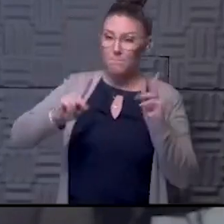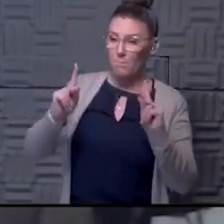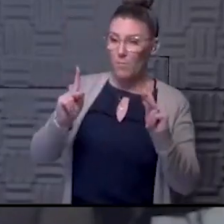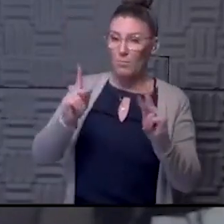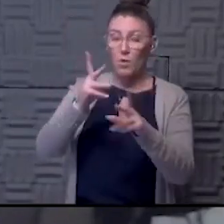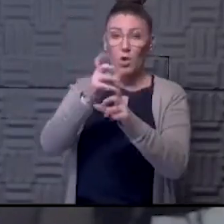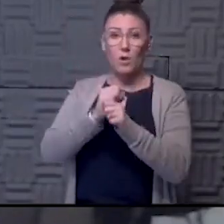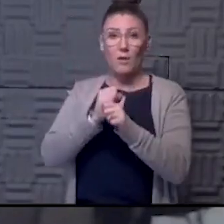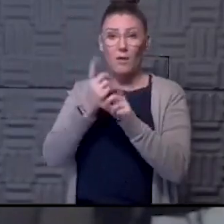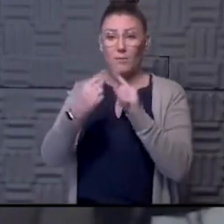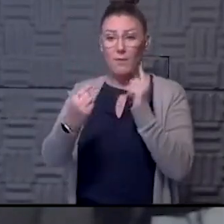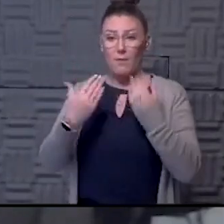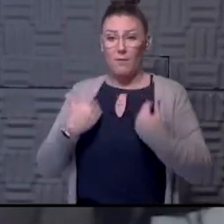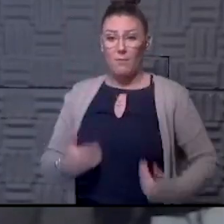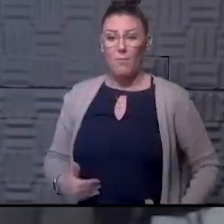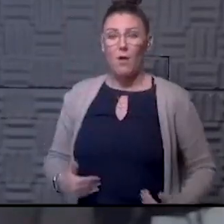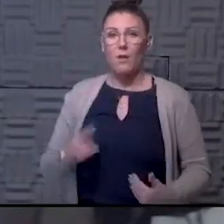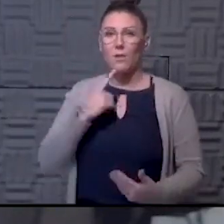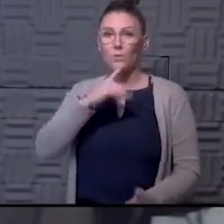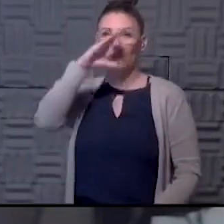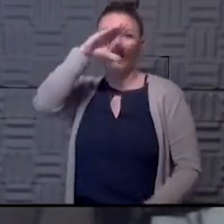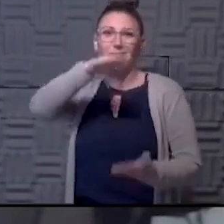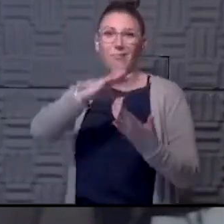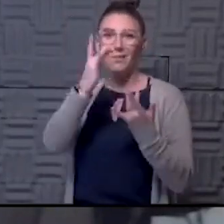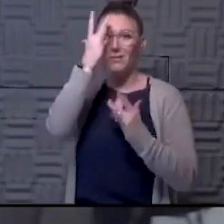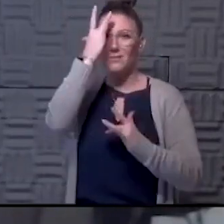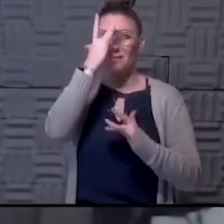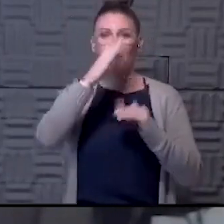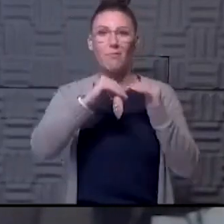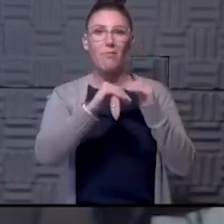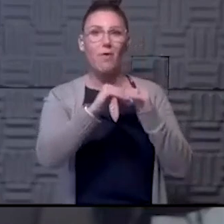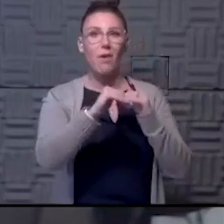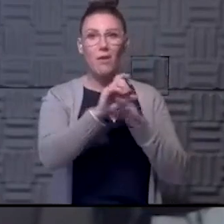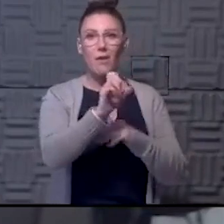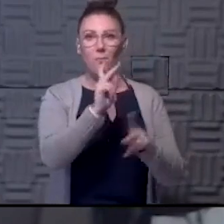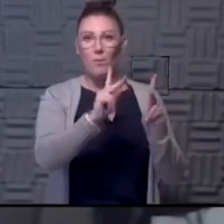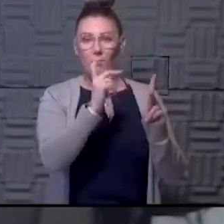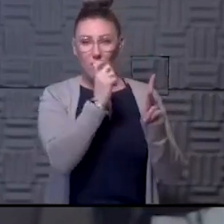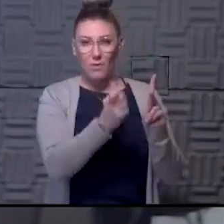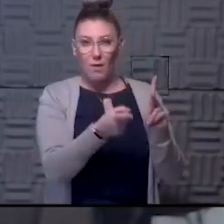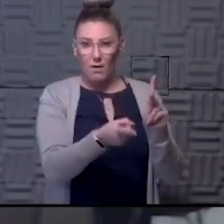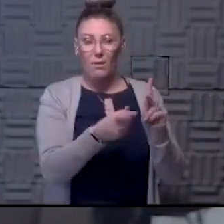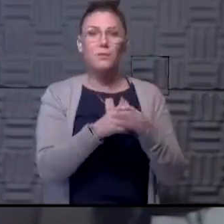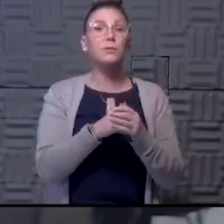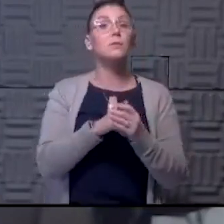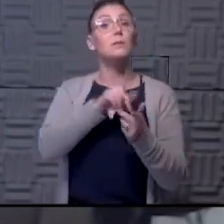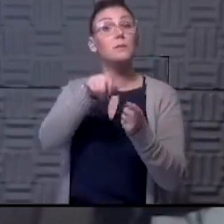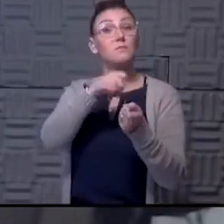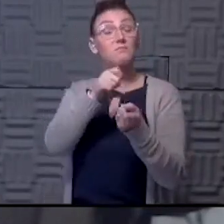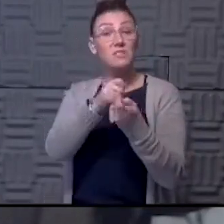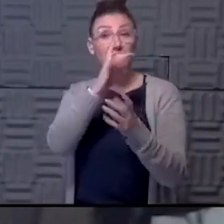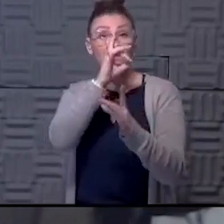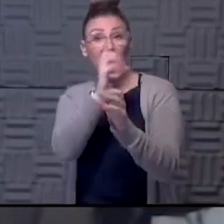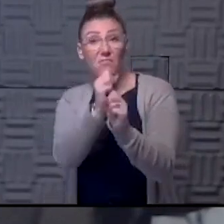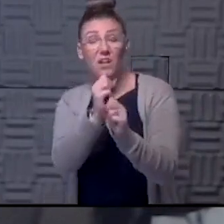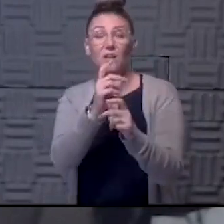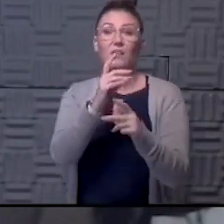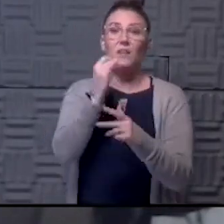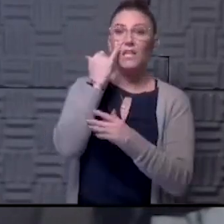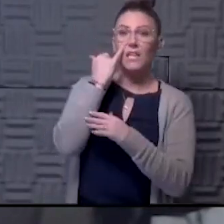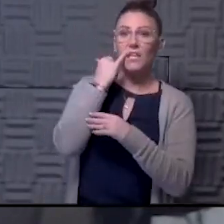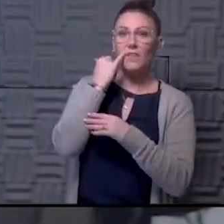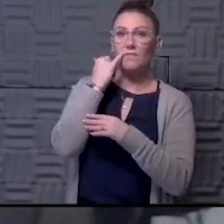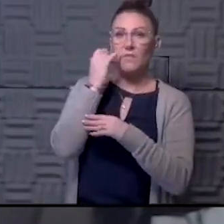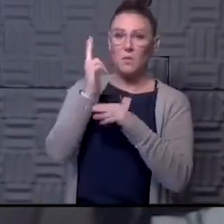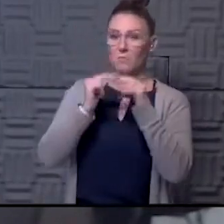the antibody were getting less disease than people that did not. And, this is particularly appealing if there are facilities out there that